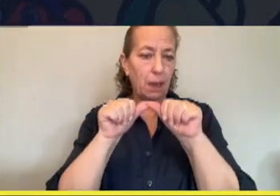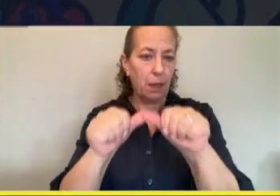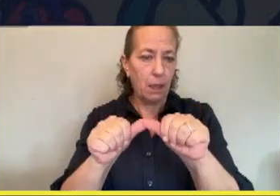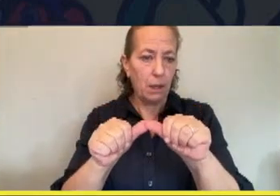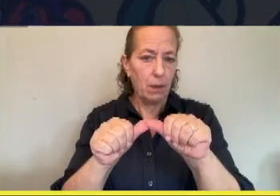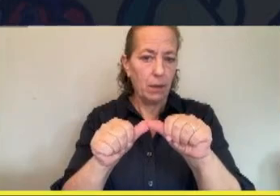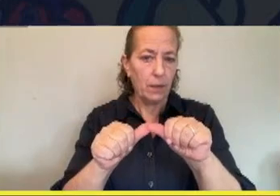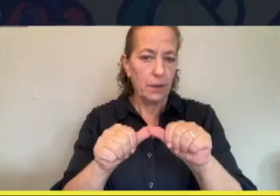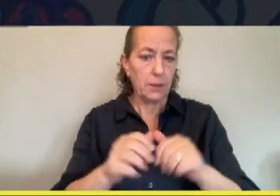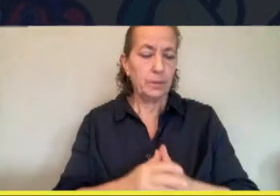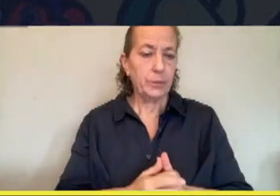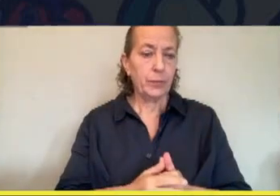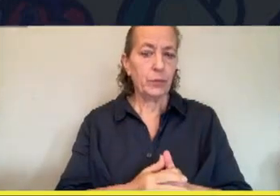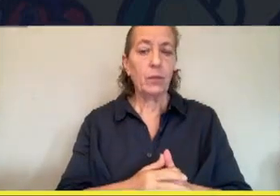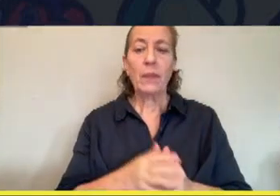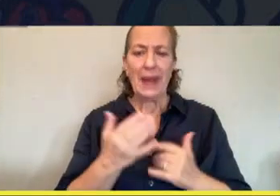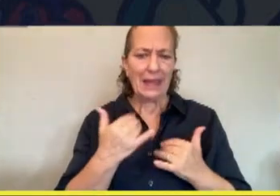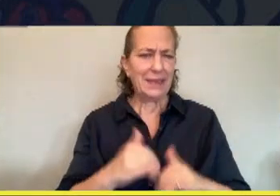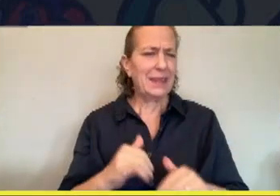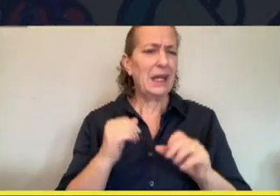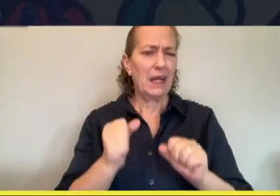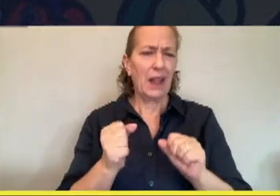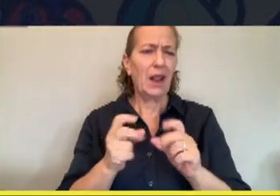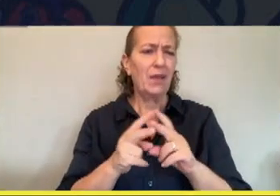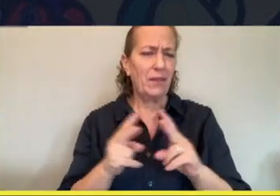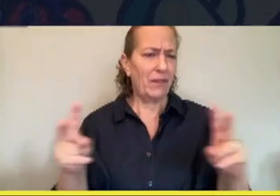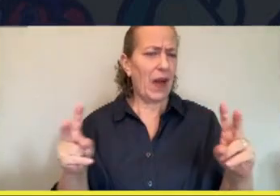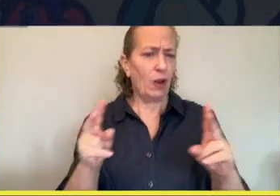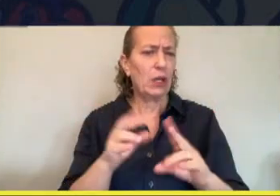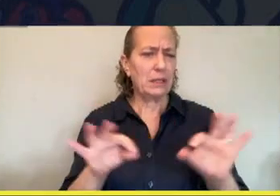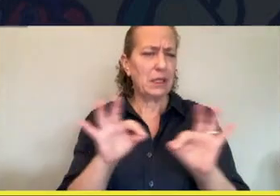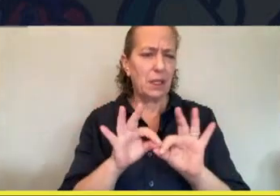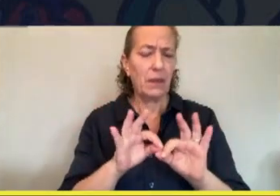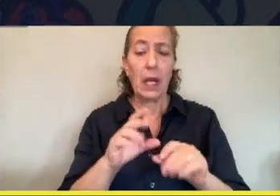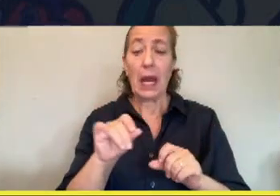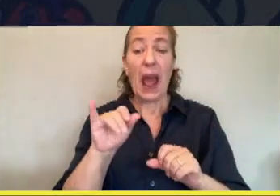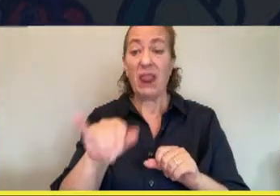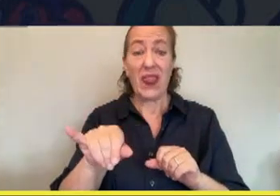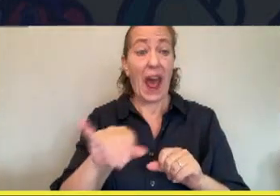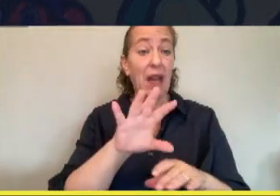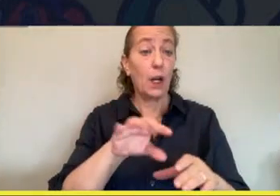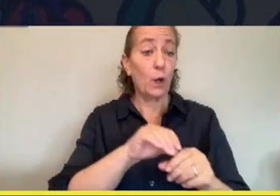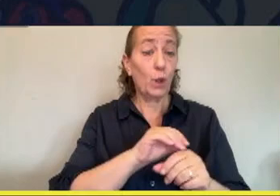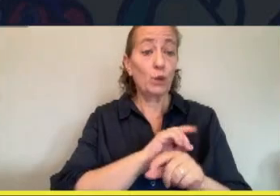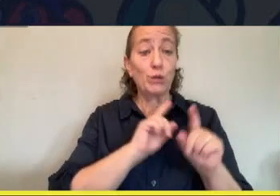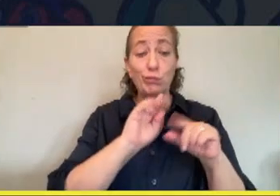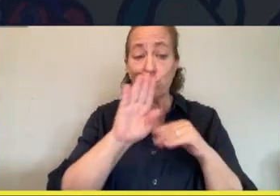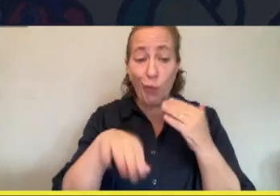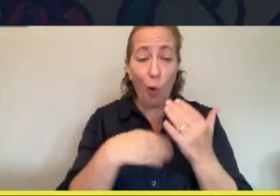significant, and across all even disability types. Next slide.